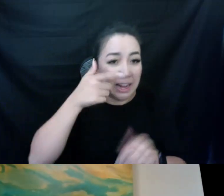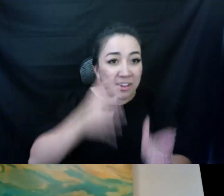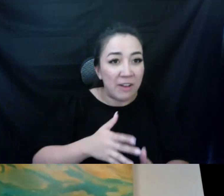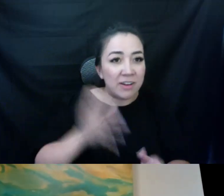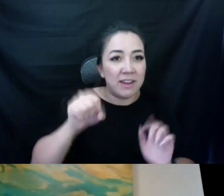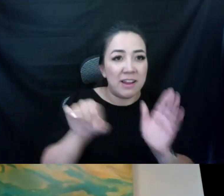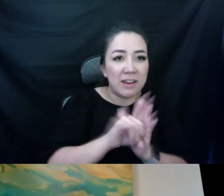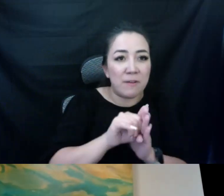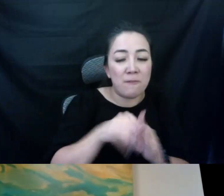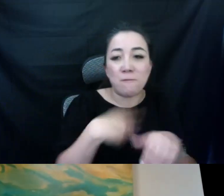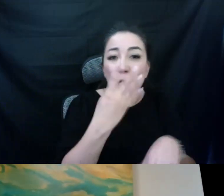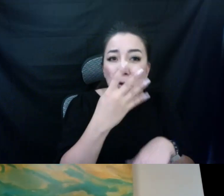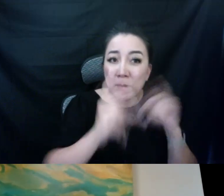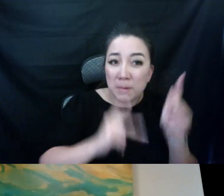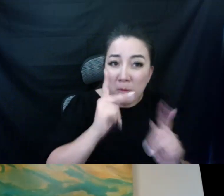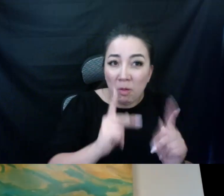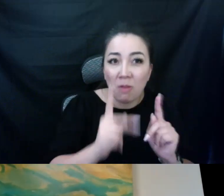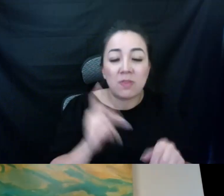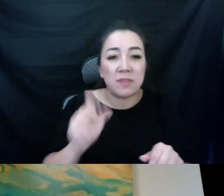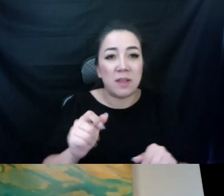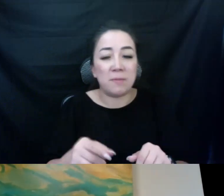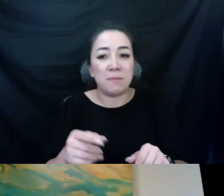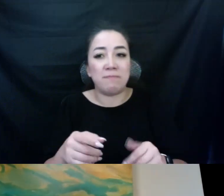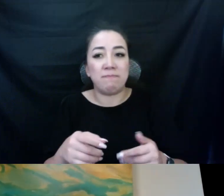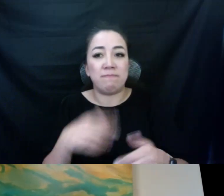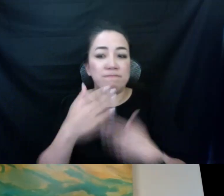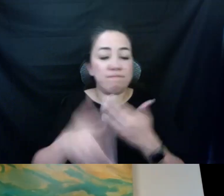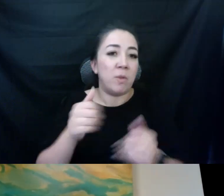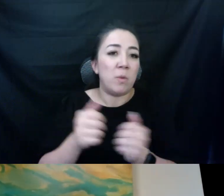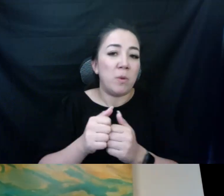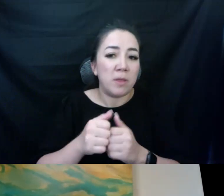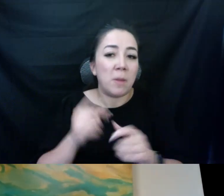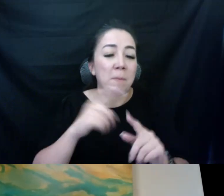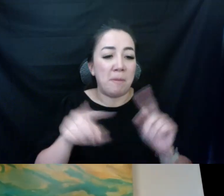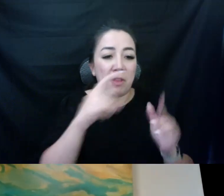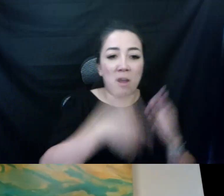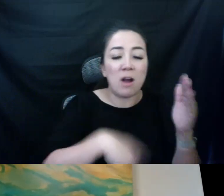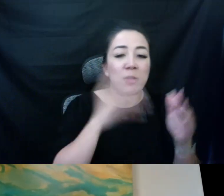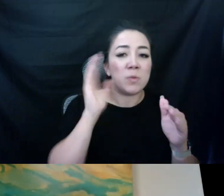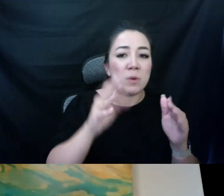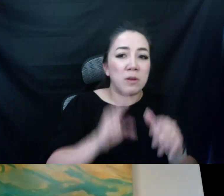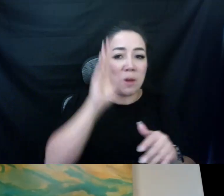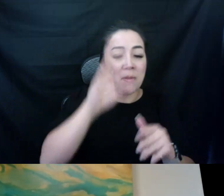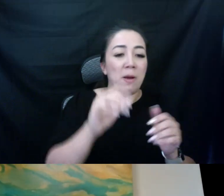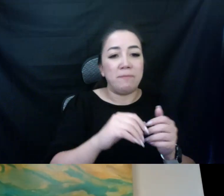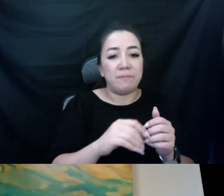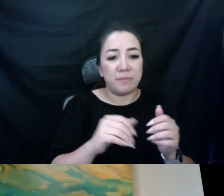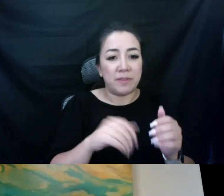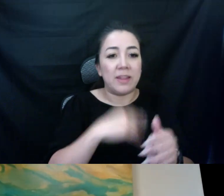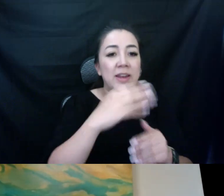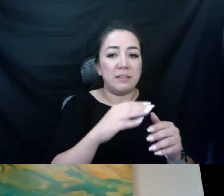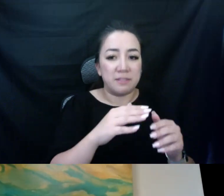identify 4 people that they could put on. But yeah, the costs will come up in the next house, but we're prepared to